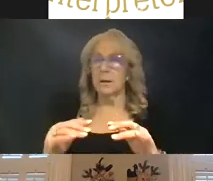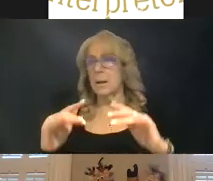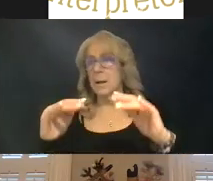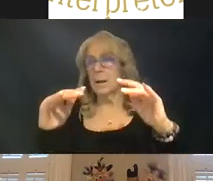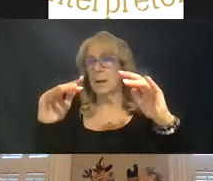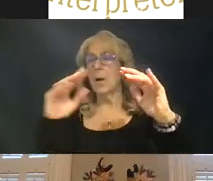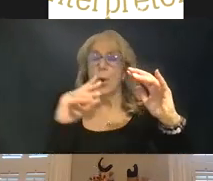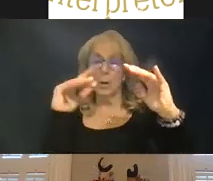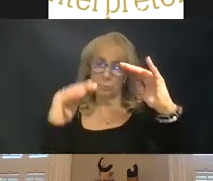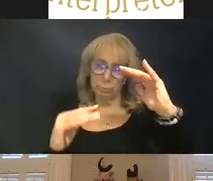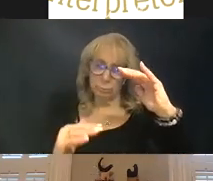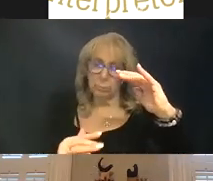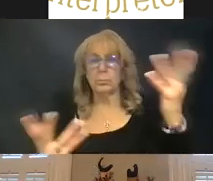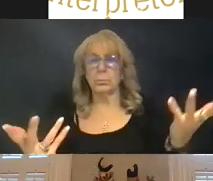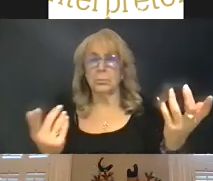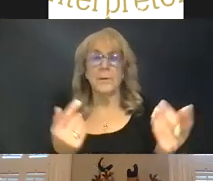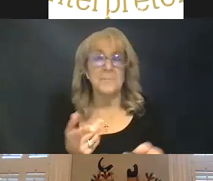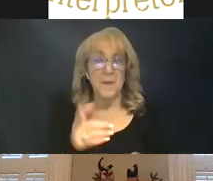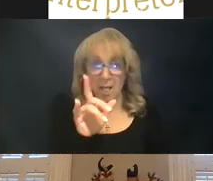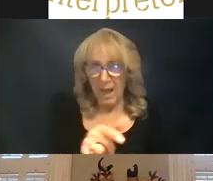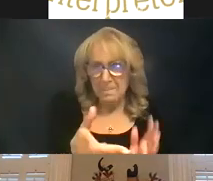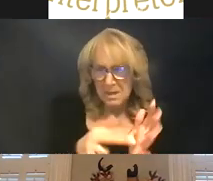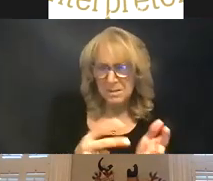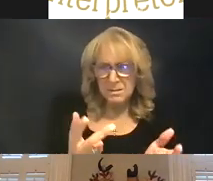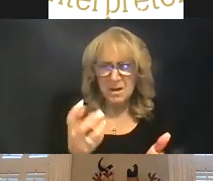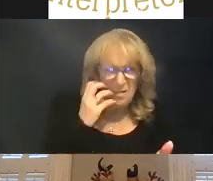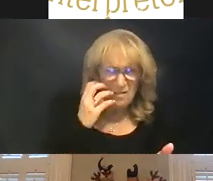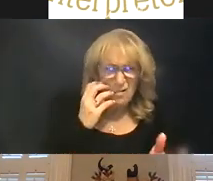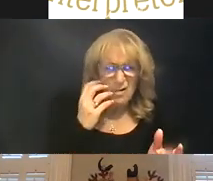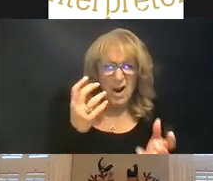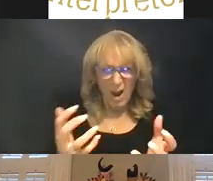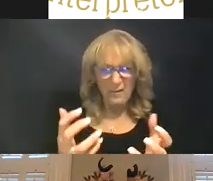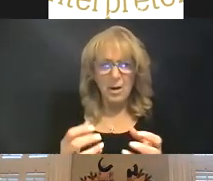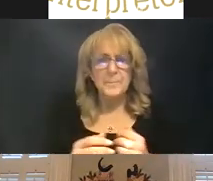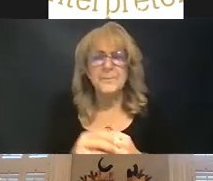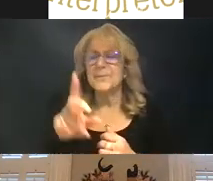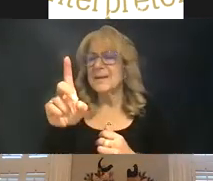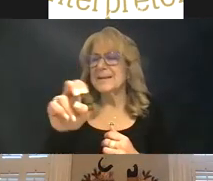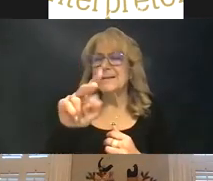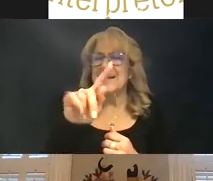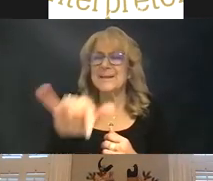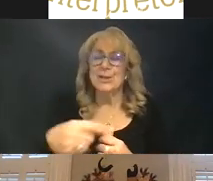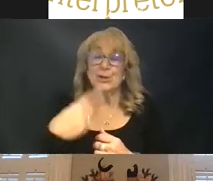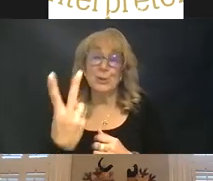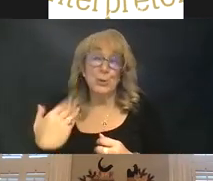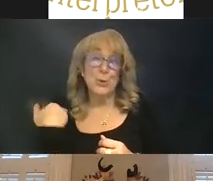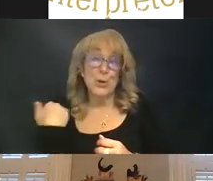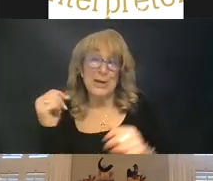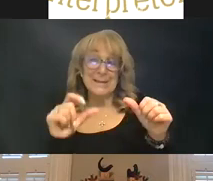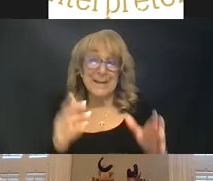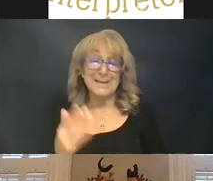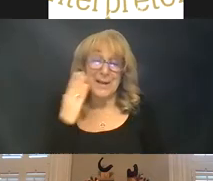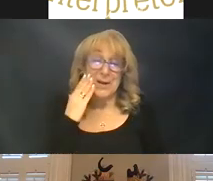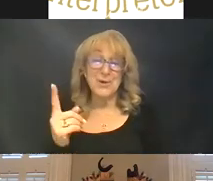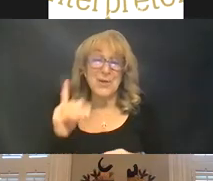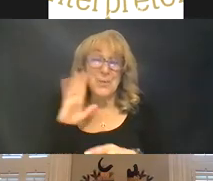the bottom. And here to explain some of those concepts of density are two young scientists that I know, and they're coming